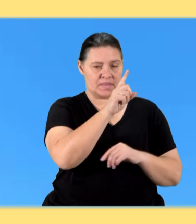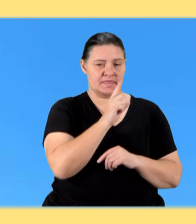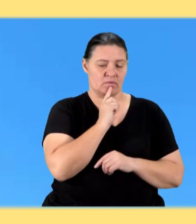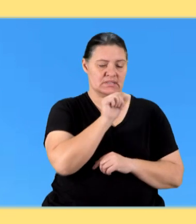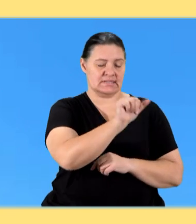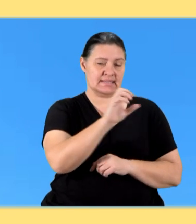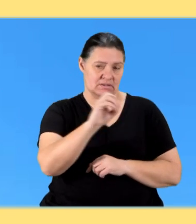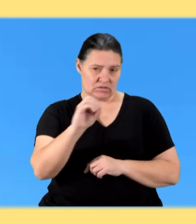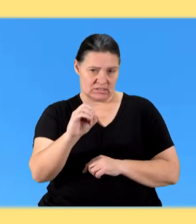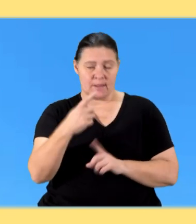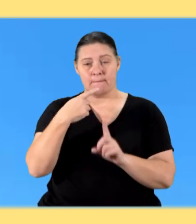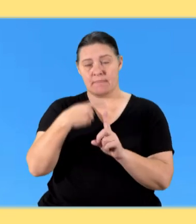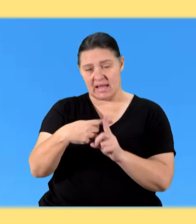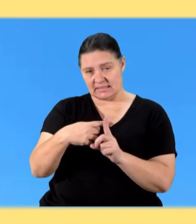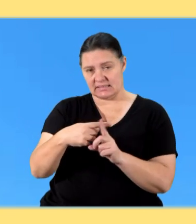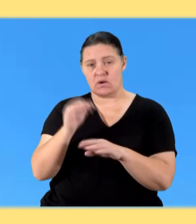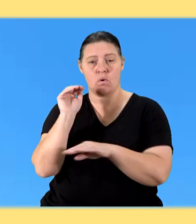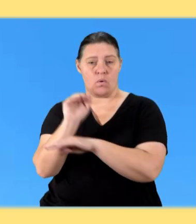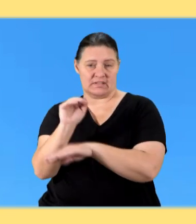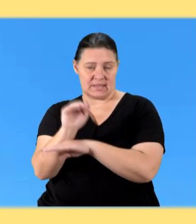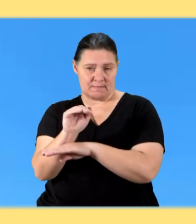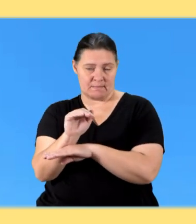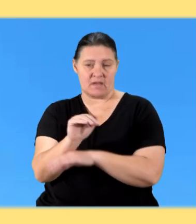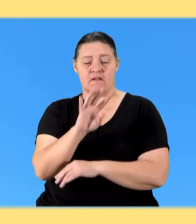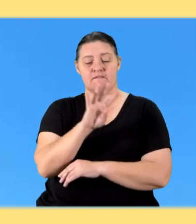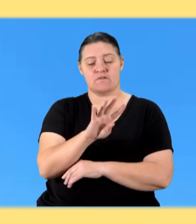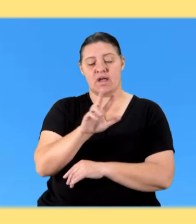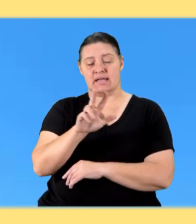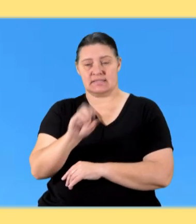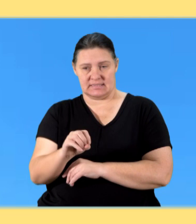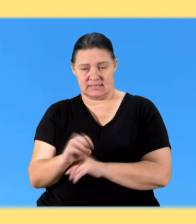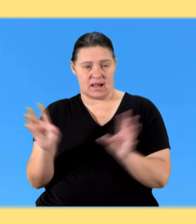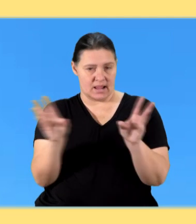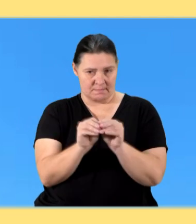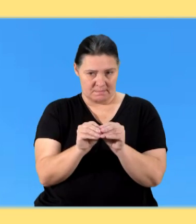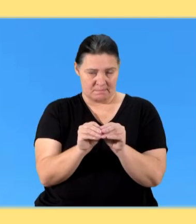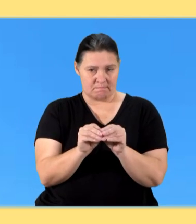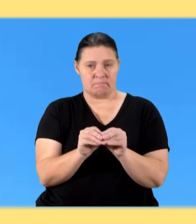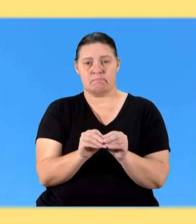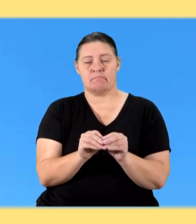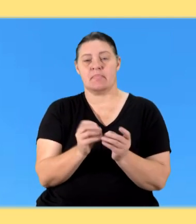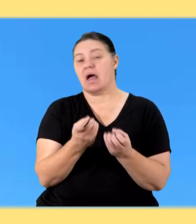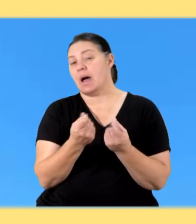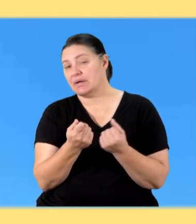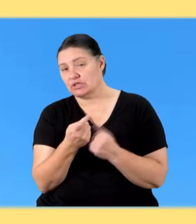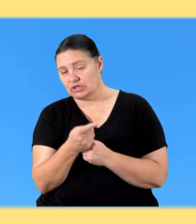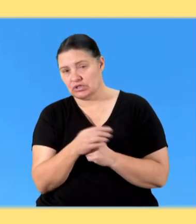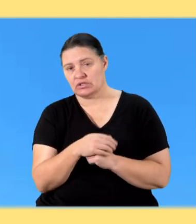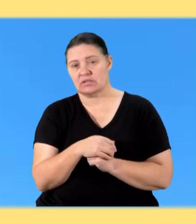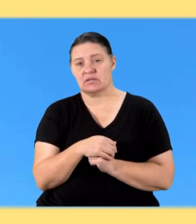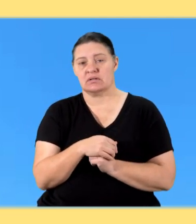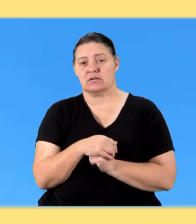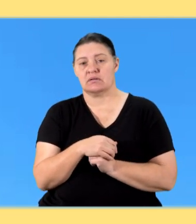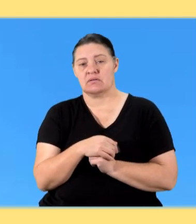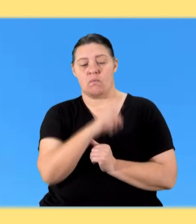basic, 1,600, plus your overtime, 480. That will give you how